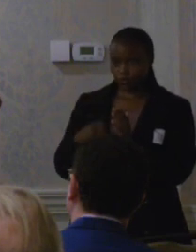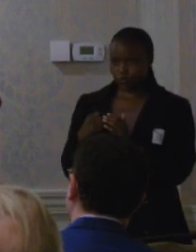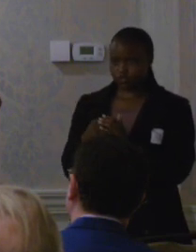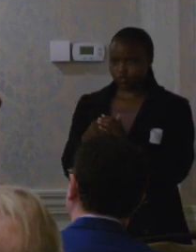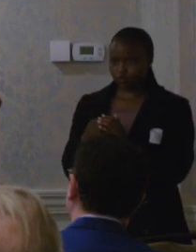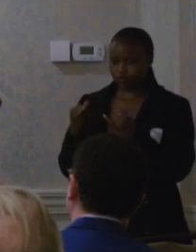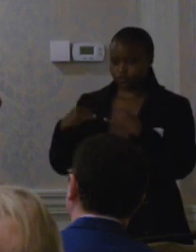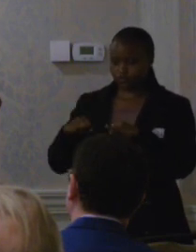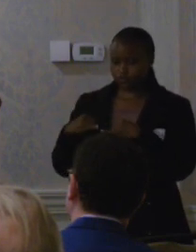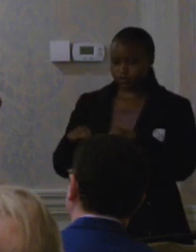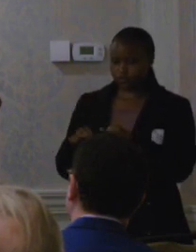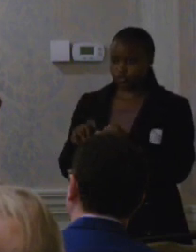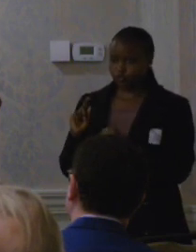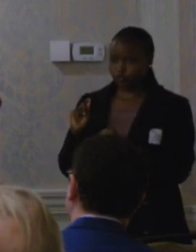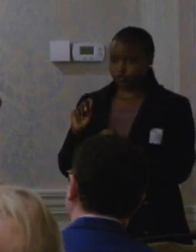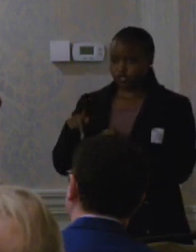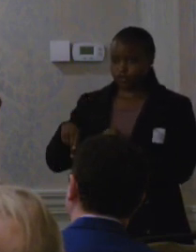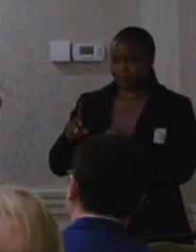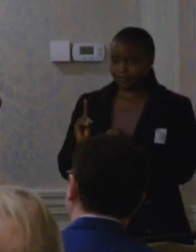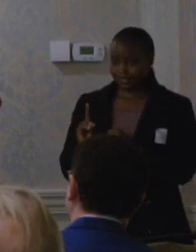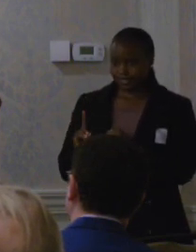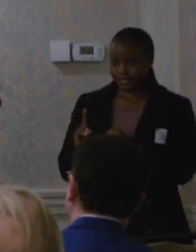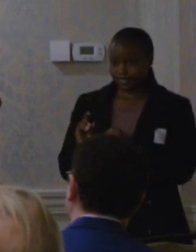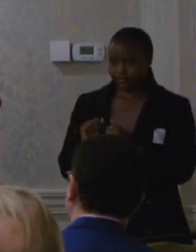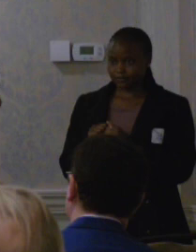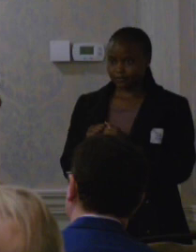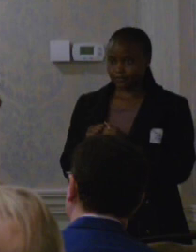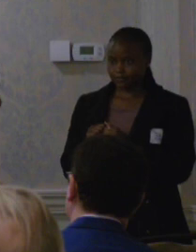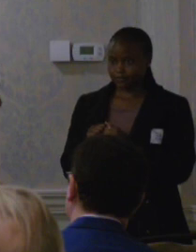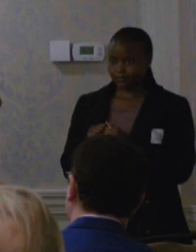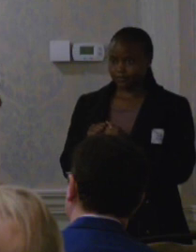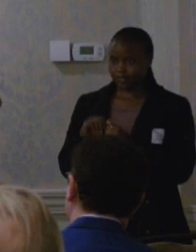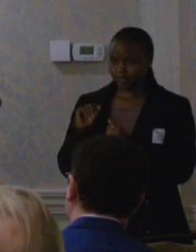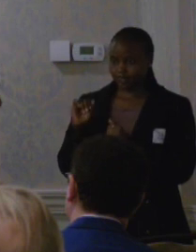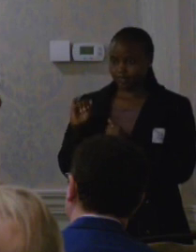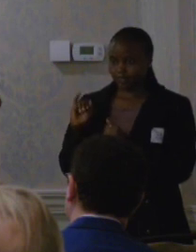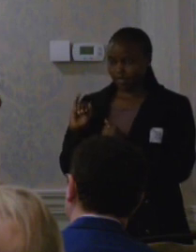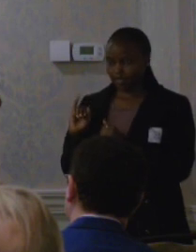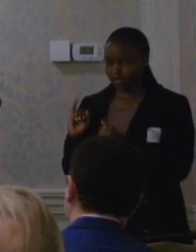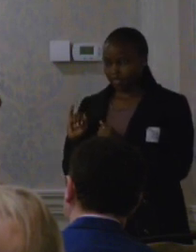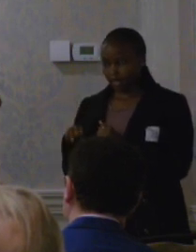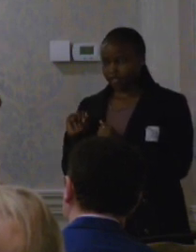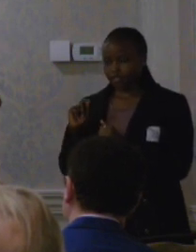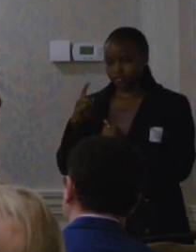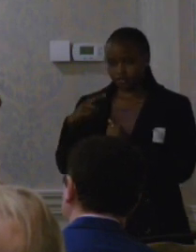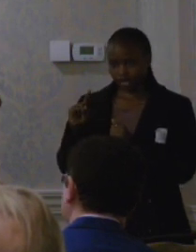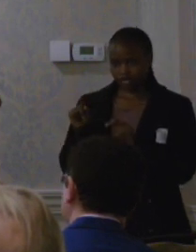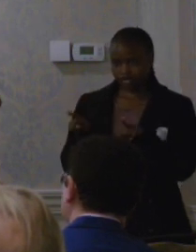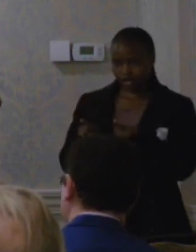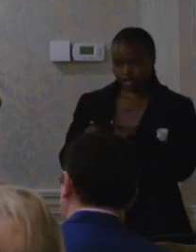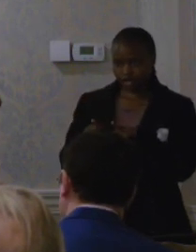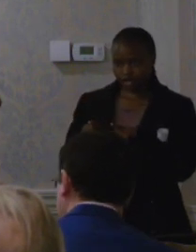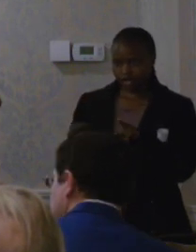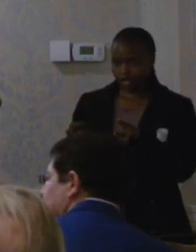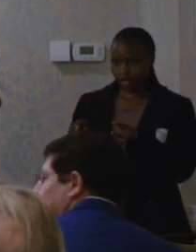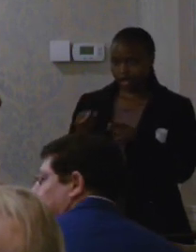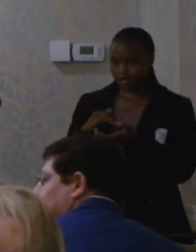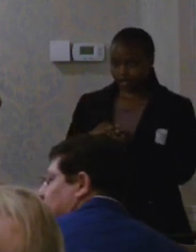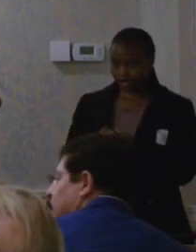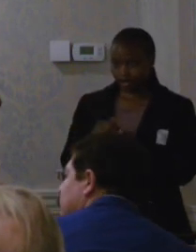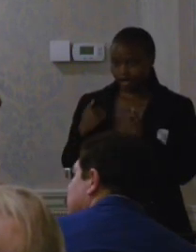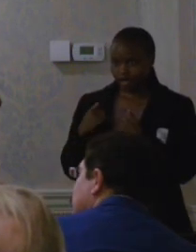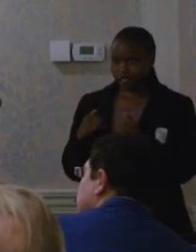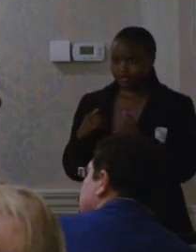of implementation of CPDs. That is right, but again, it also comes with some